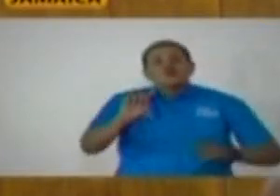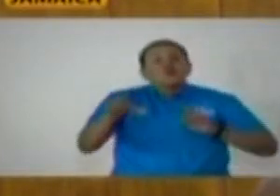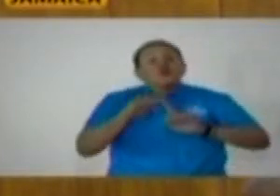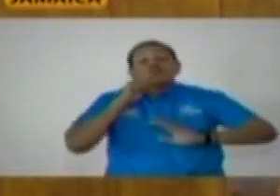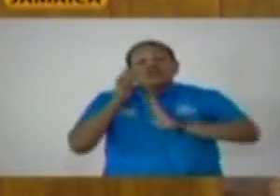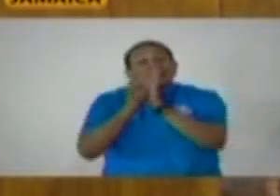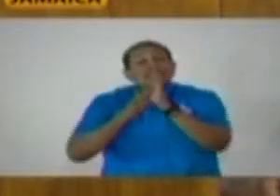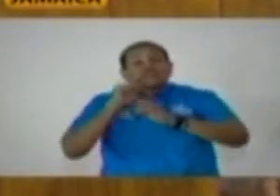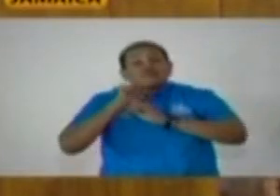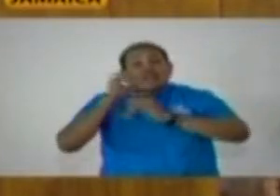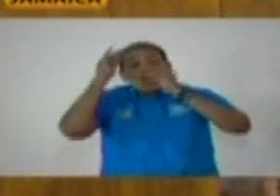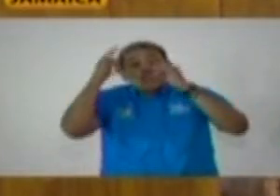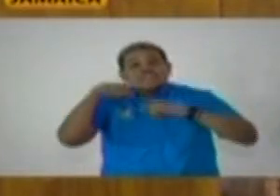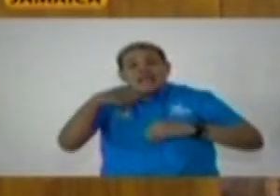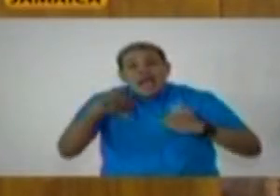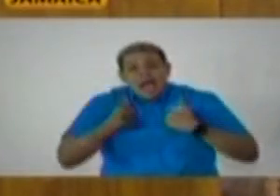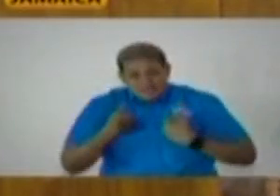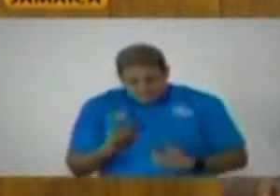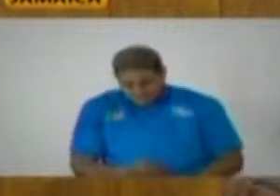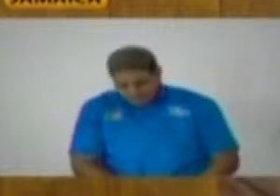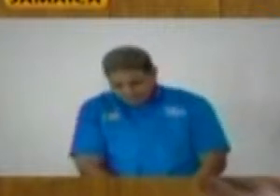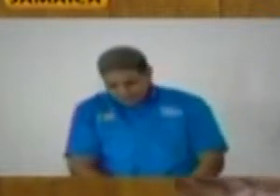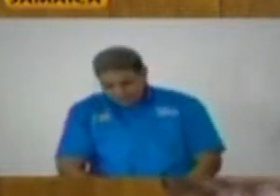legitimate concerns that they have.